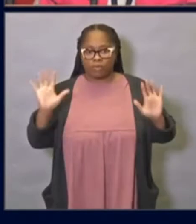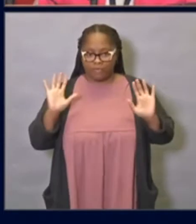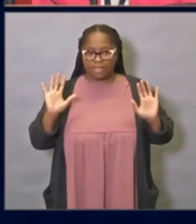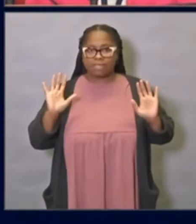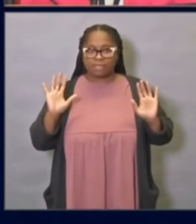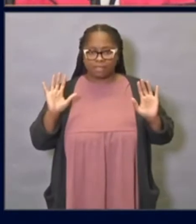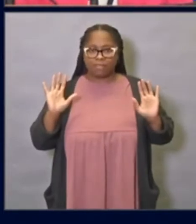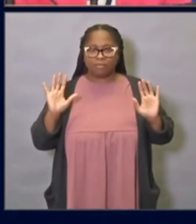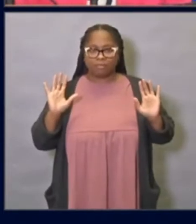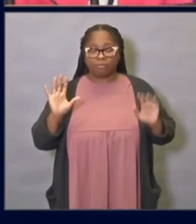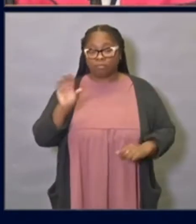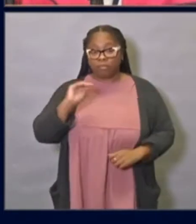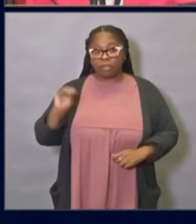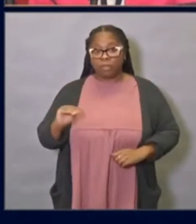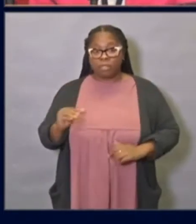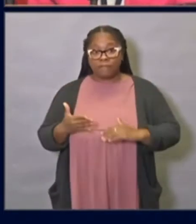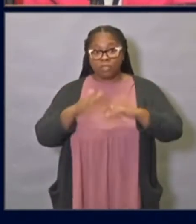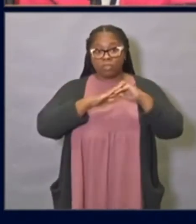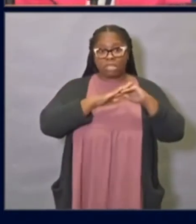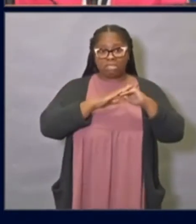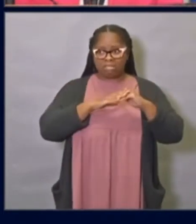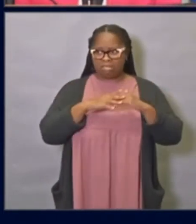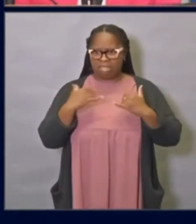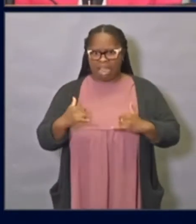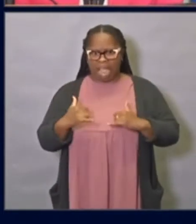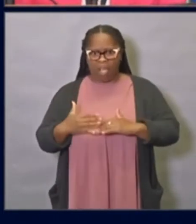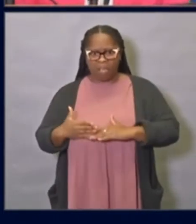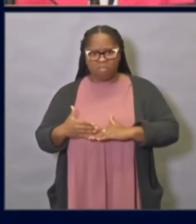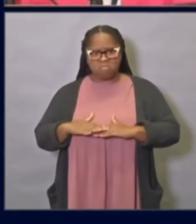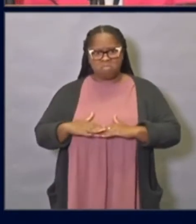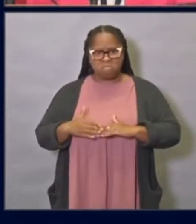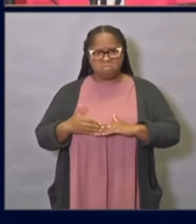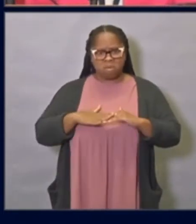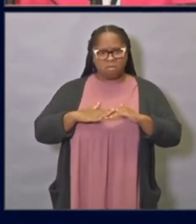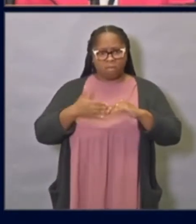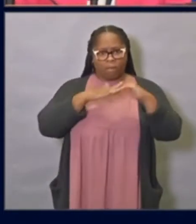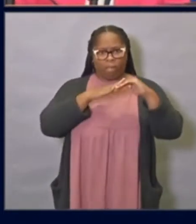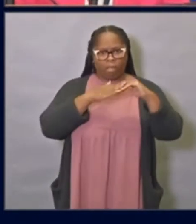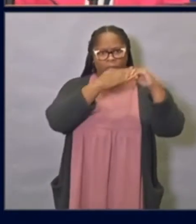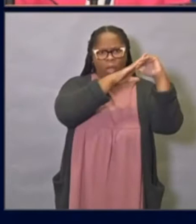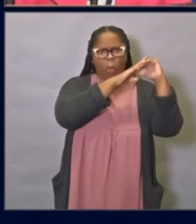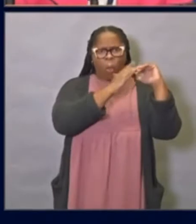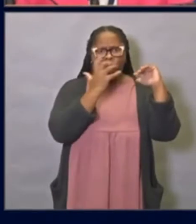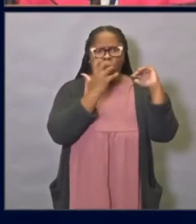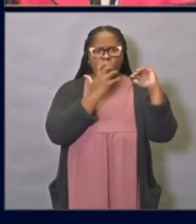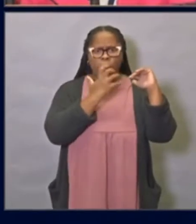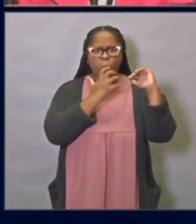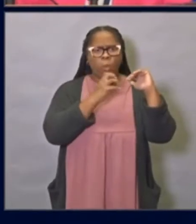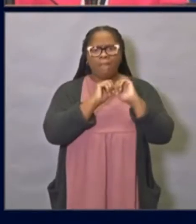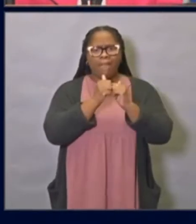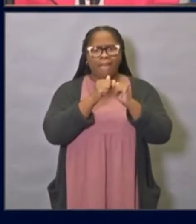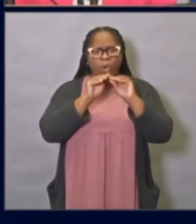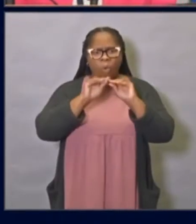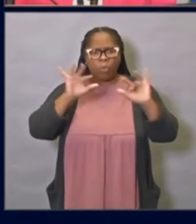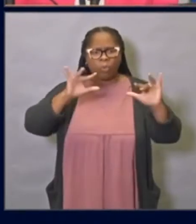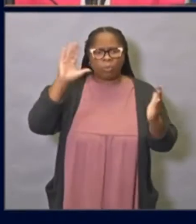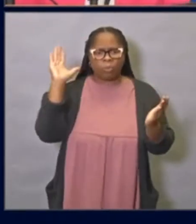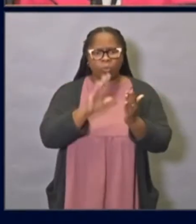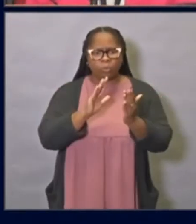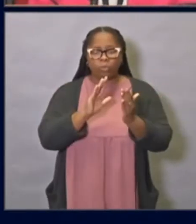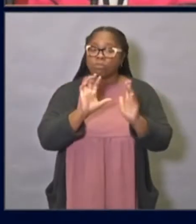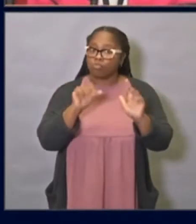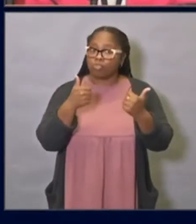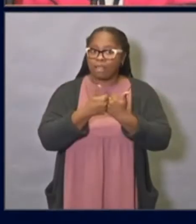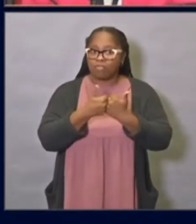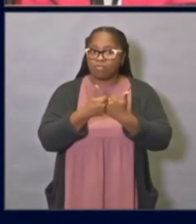When the rate of increase is as high as it is right now, it can be harder to slow the spread. Heading